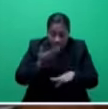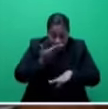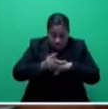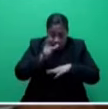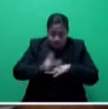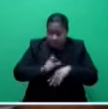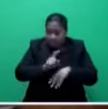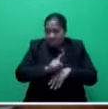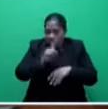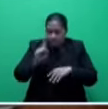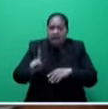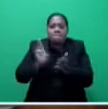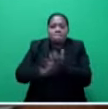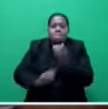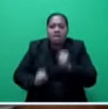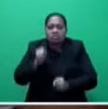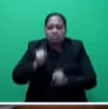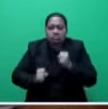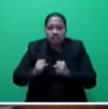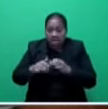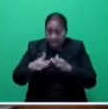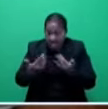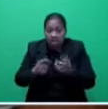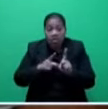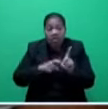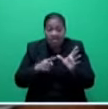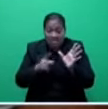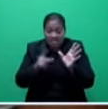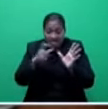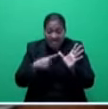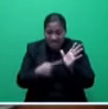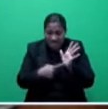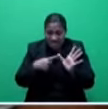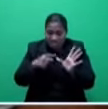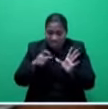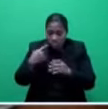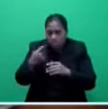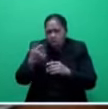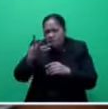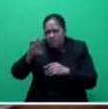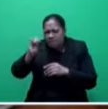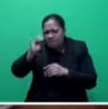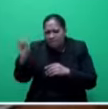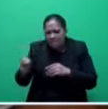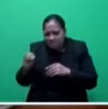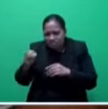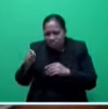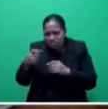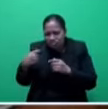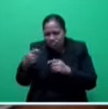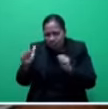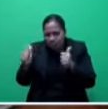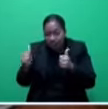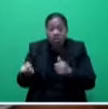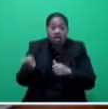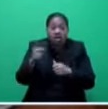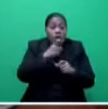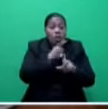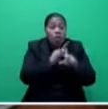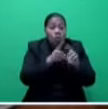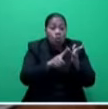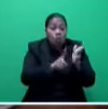in March. Yadata is now almost 40% complete, with Kodoma sitting at 60%. The last load of materials for